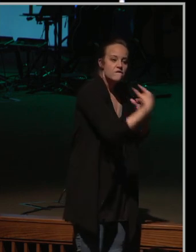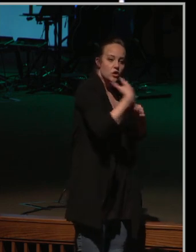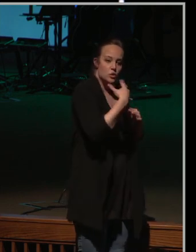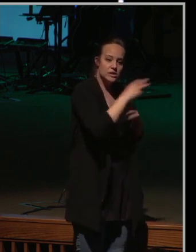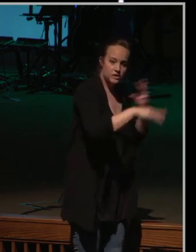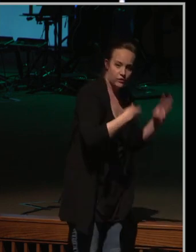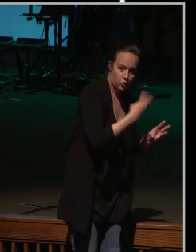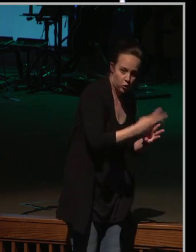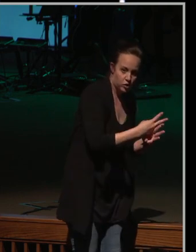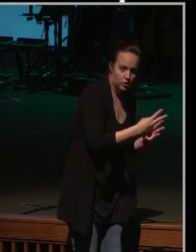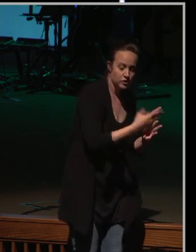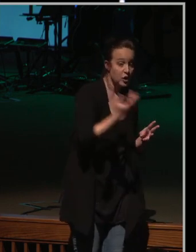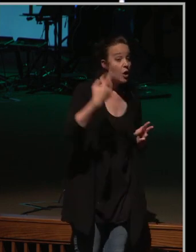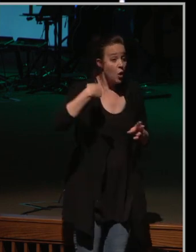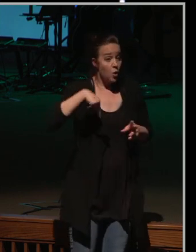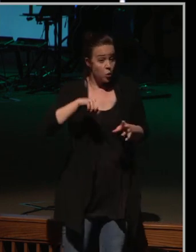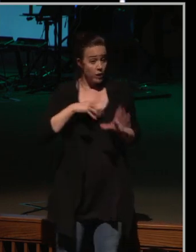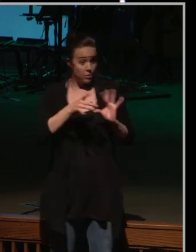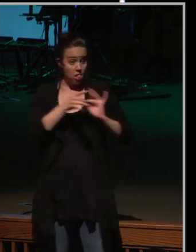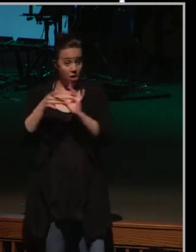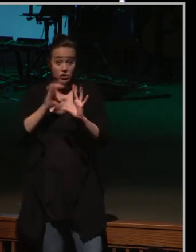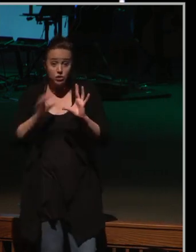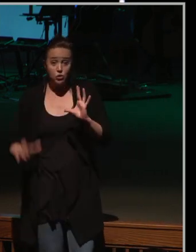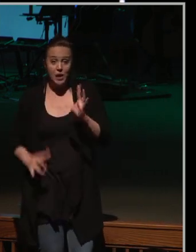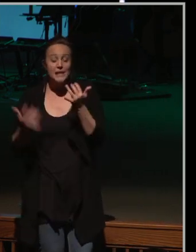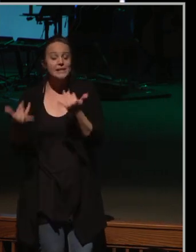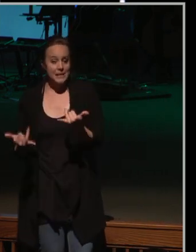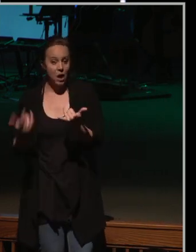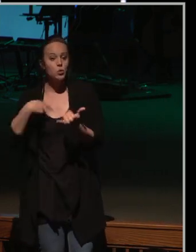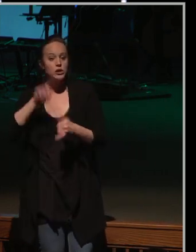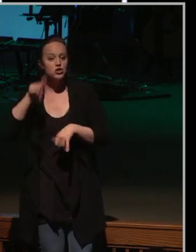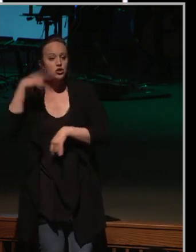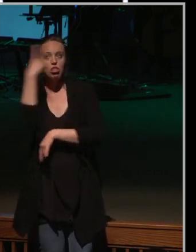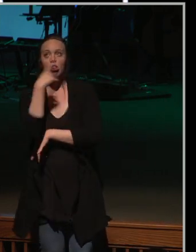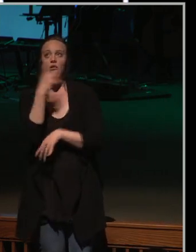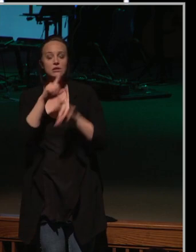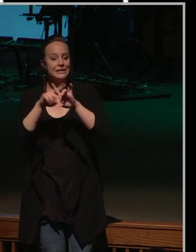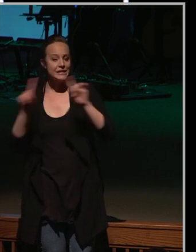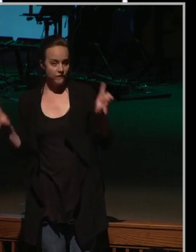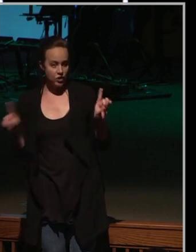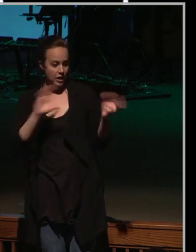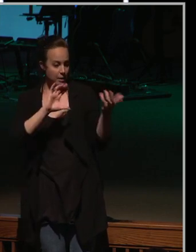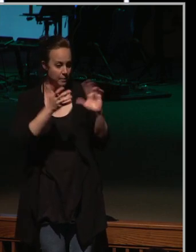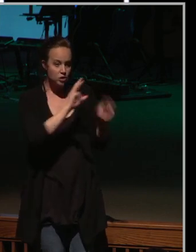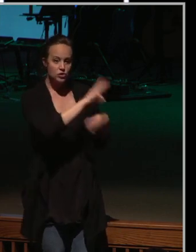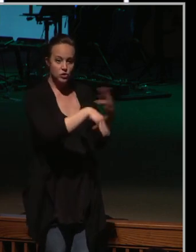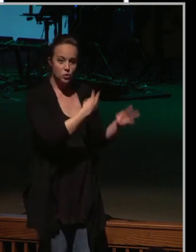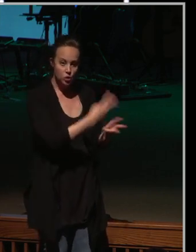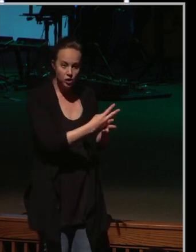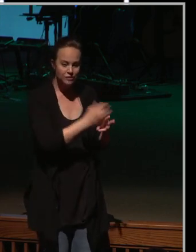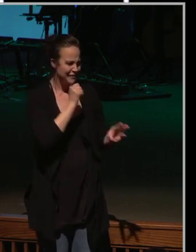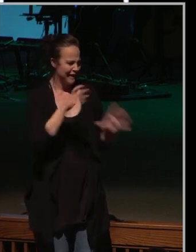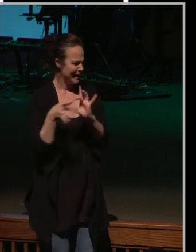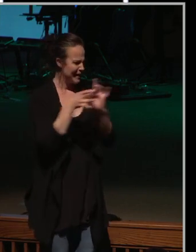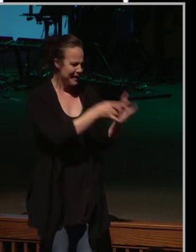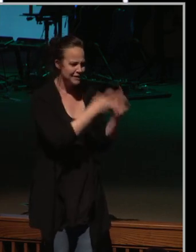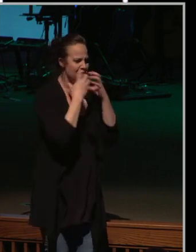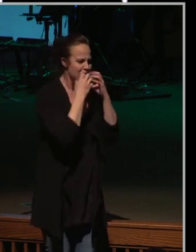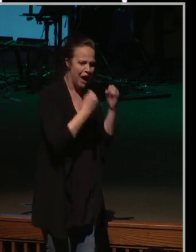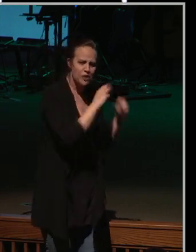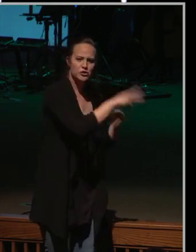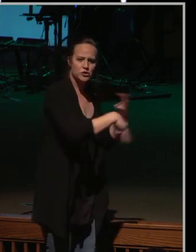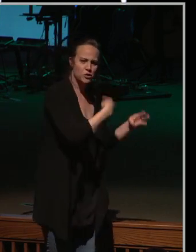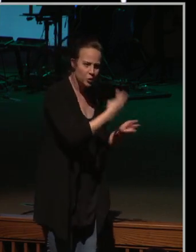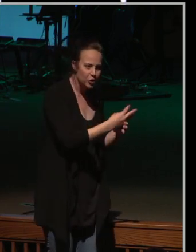now. We should be different. We should not conform to the things that the world values or the things we see in the world. His